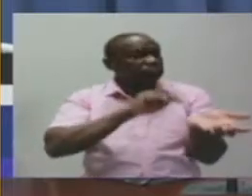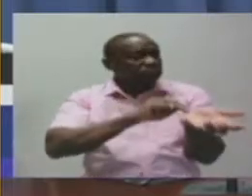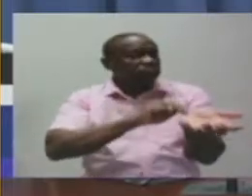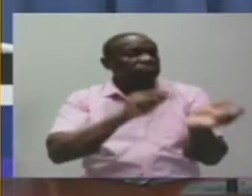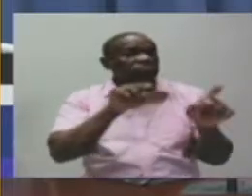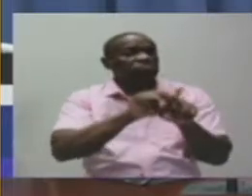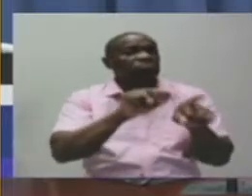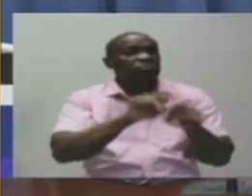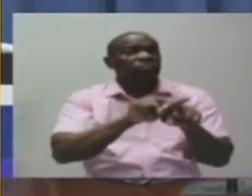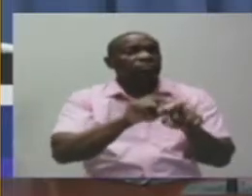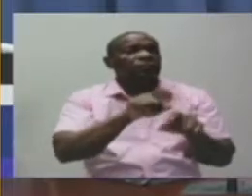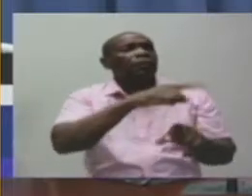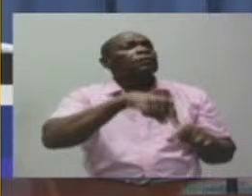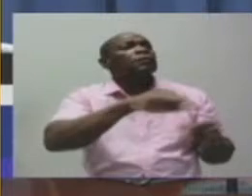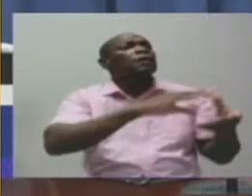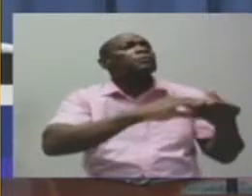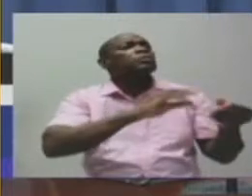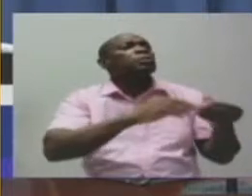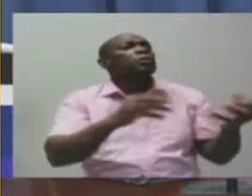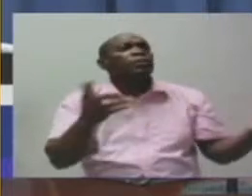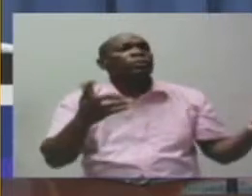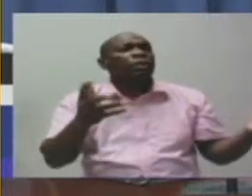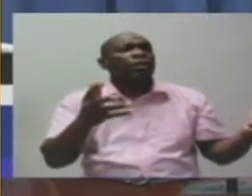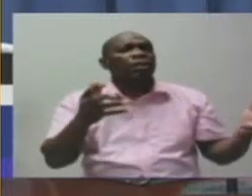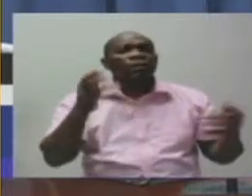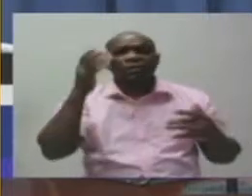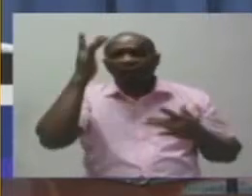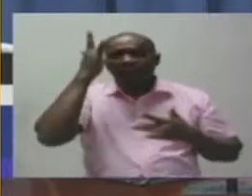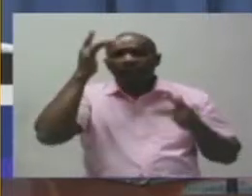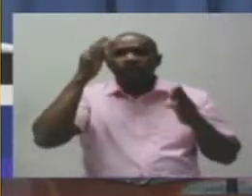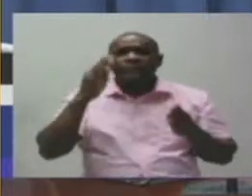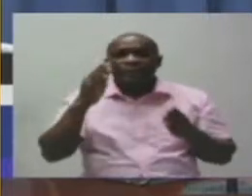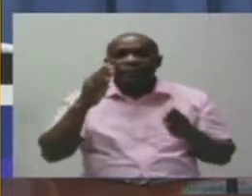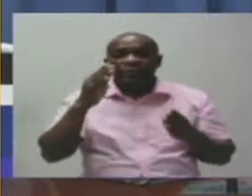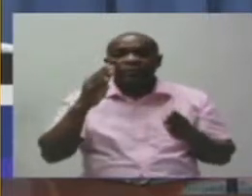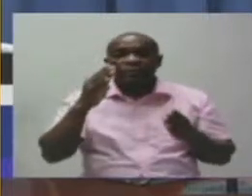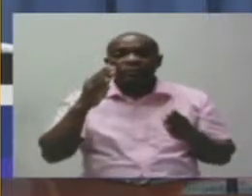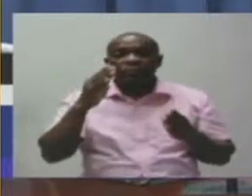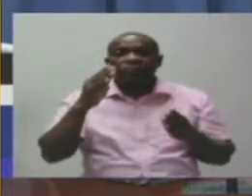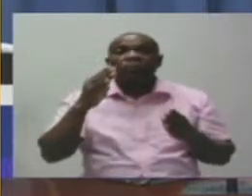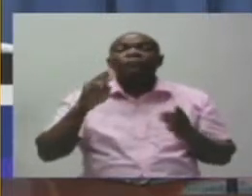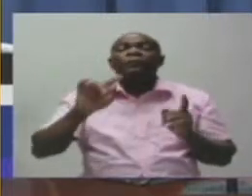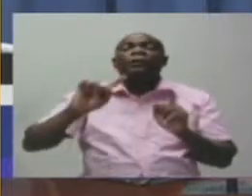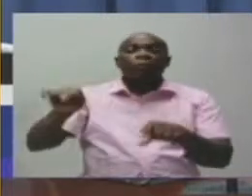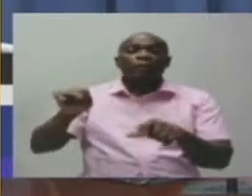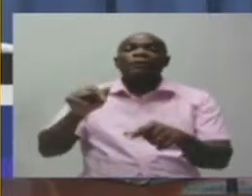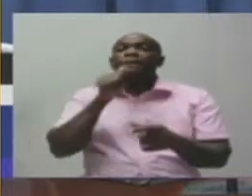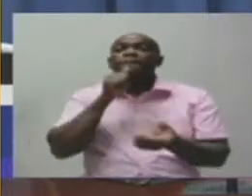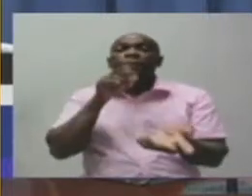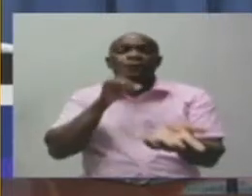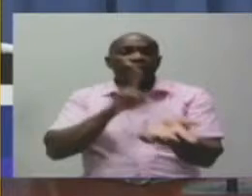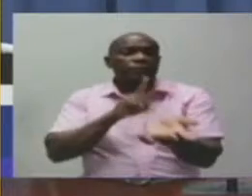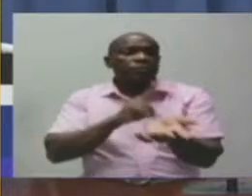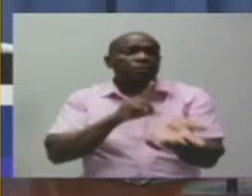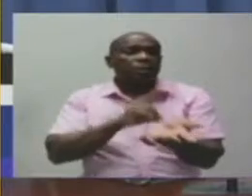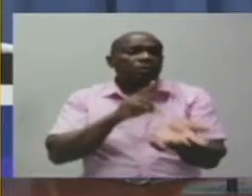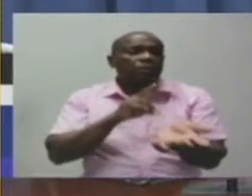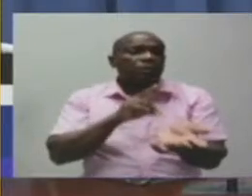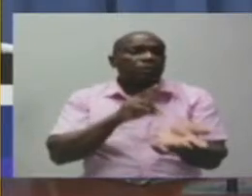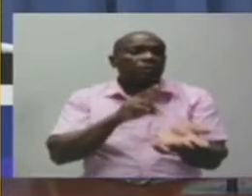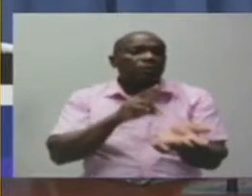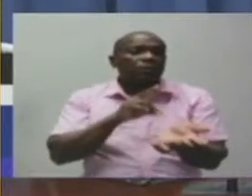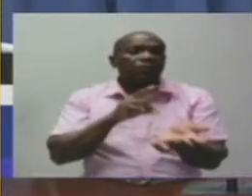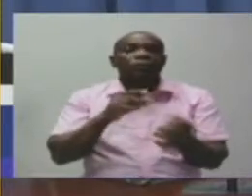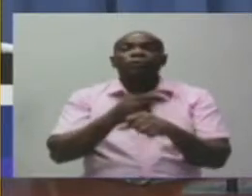me is that patients are being treated by their private sector doctors at home with a combination of the following